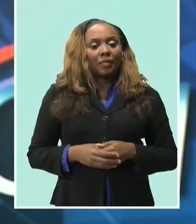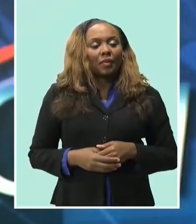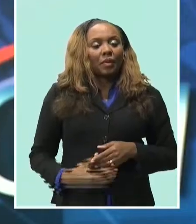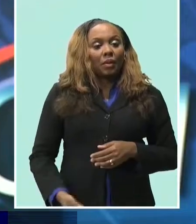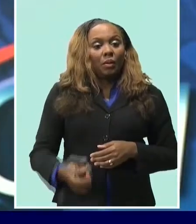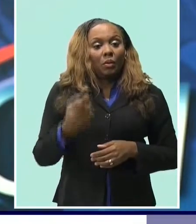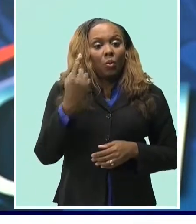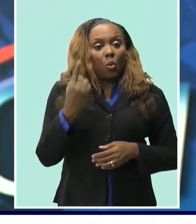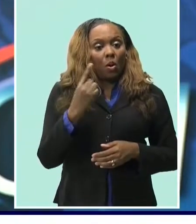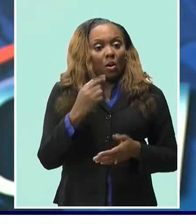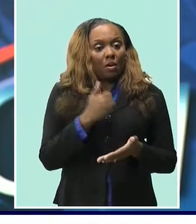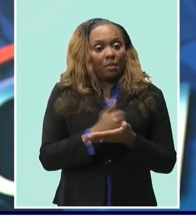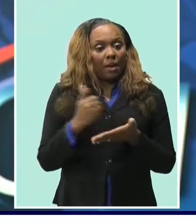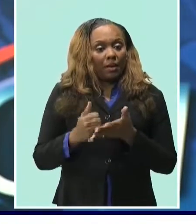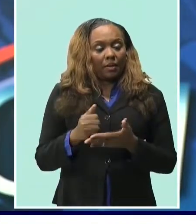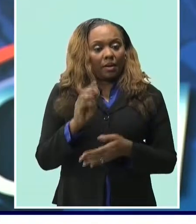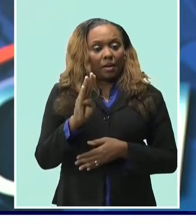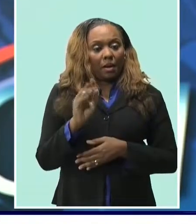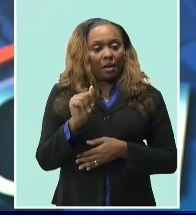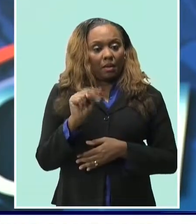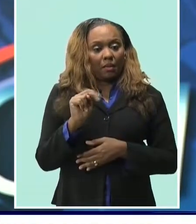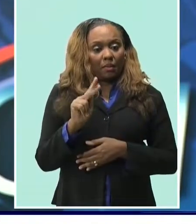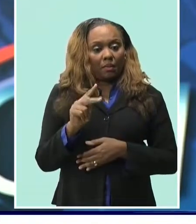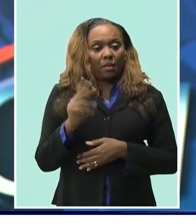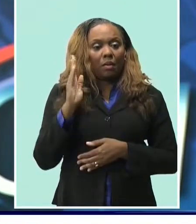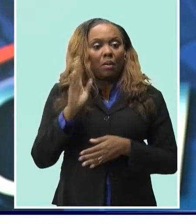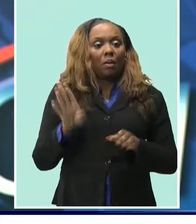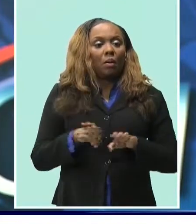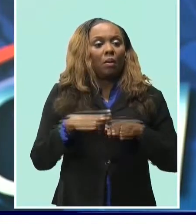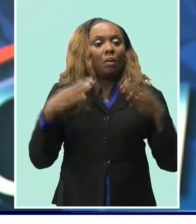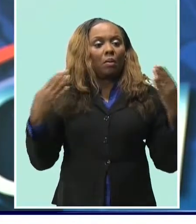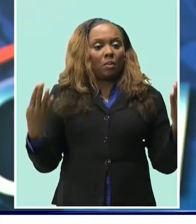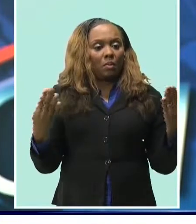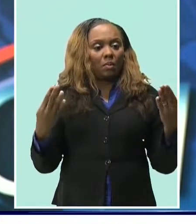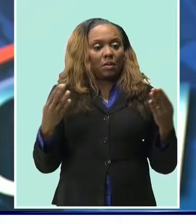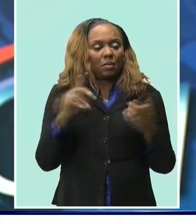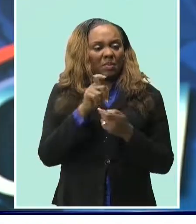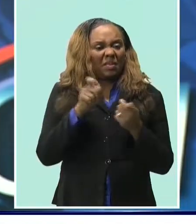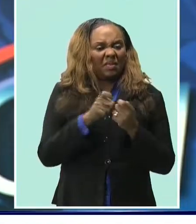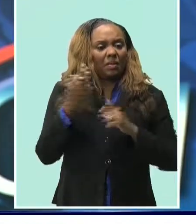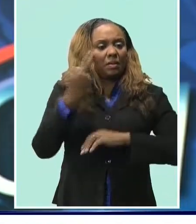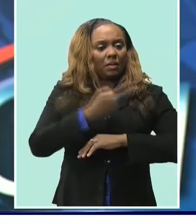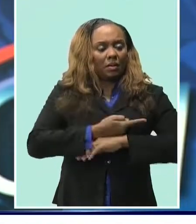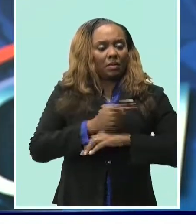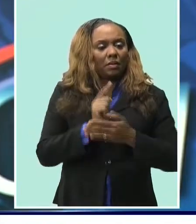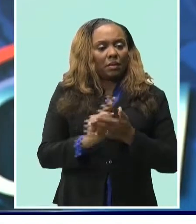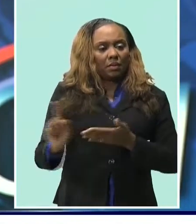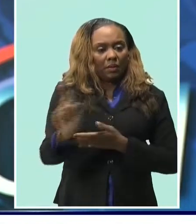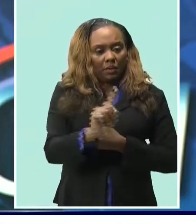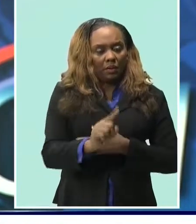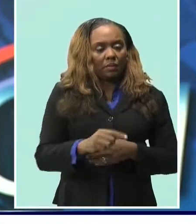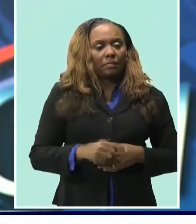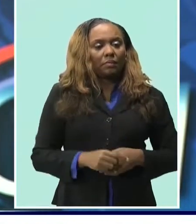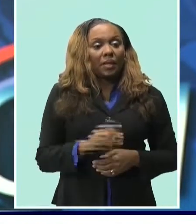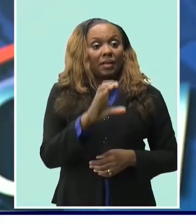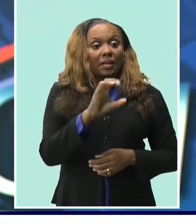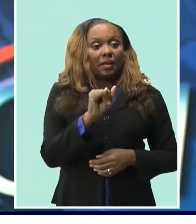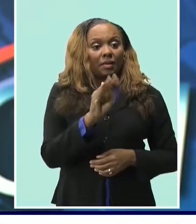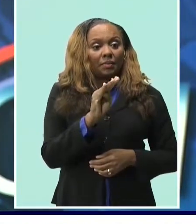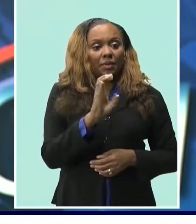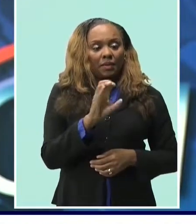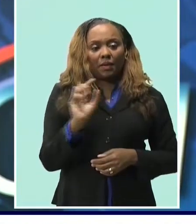one local commercial bank has announced that it will be reopening to the public on selected days starting next week. CIBC